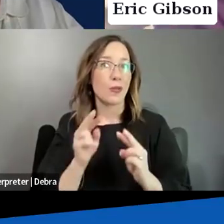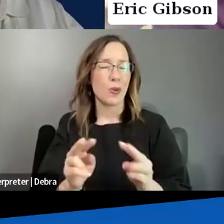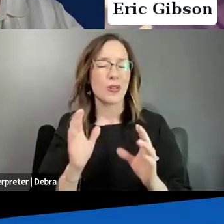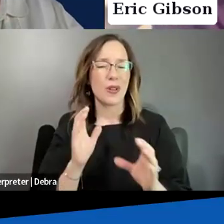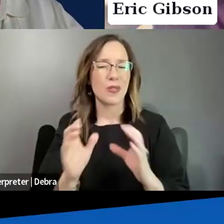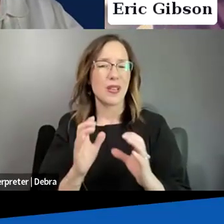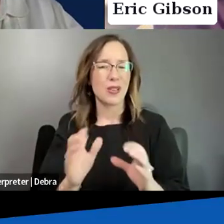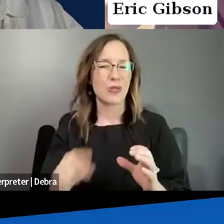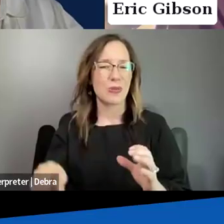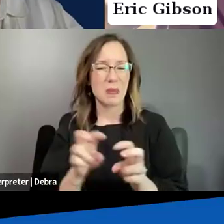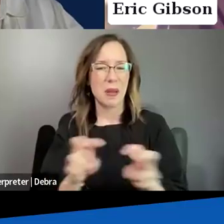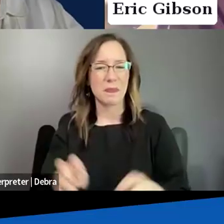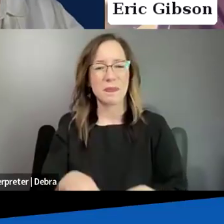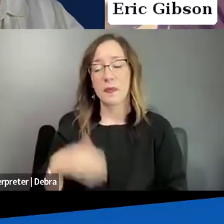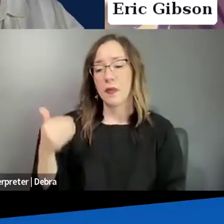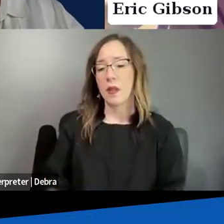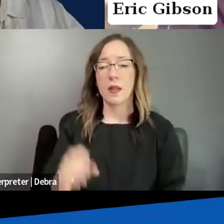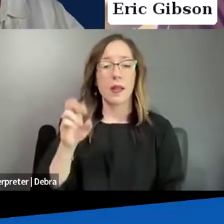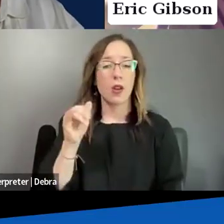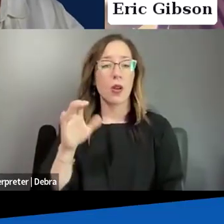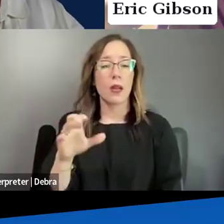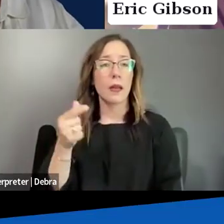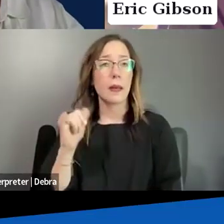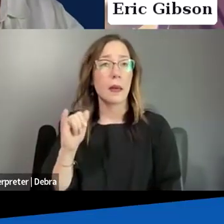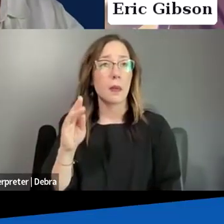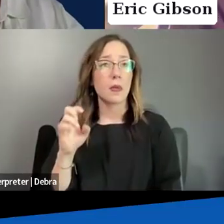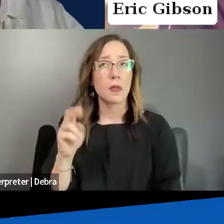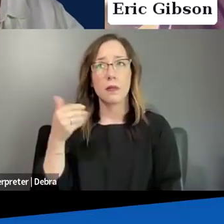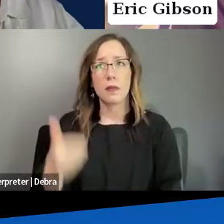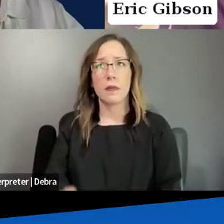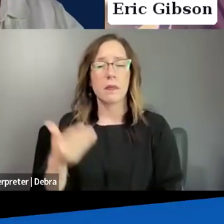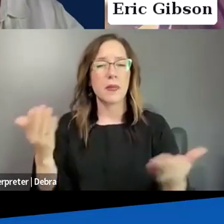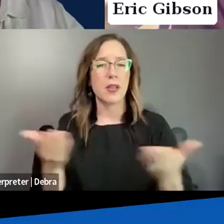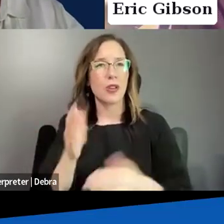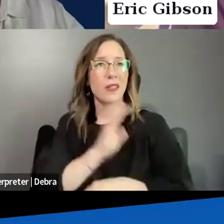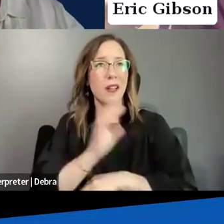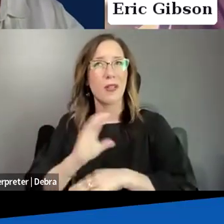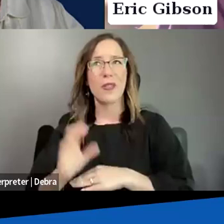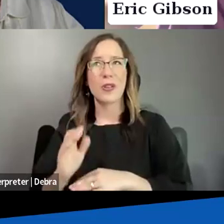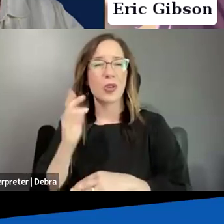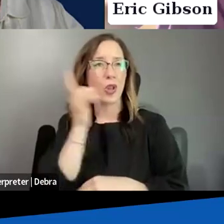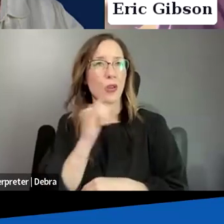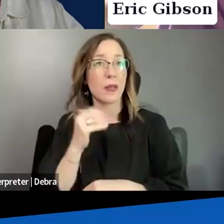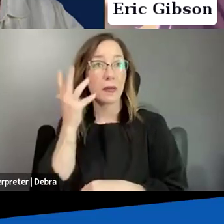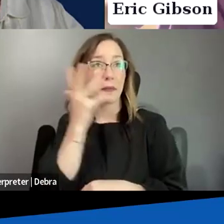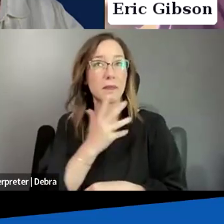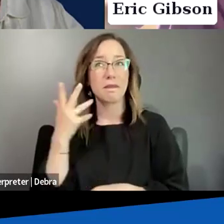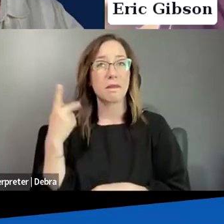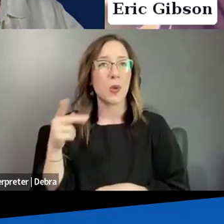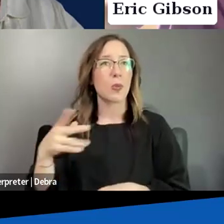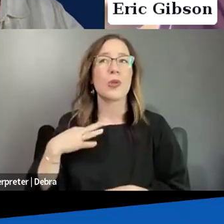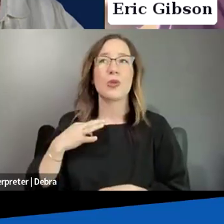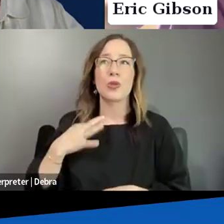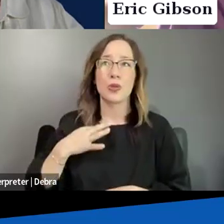Hi, my name is Eric Gibson. I'm here in Colorado. Visual. I have on a purple